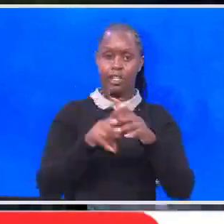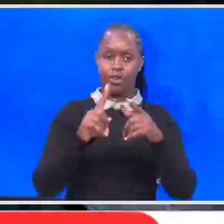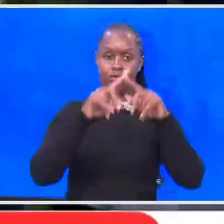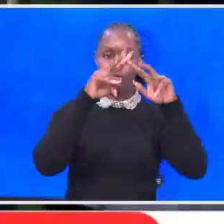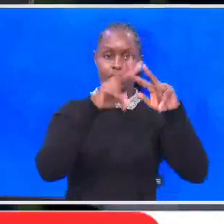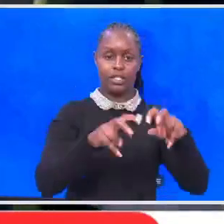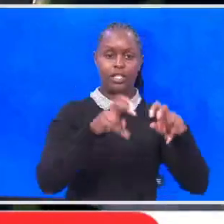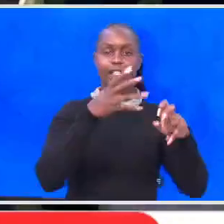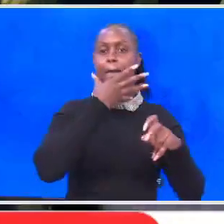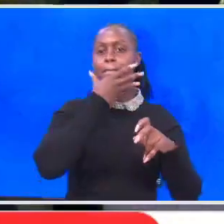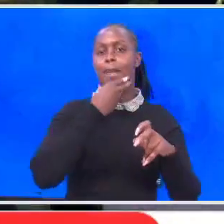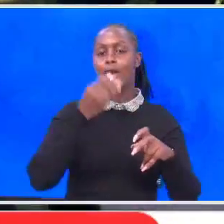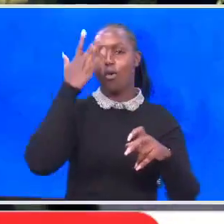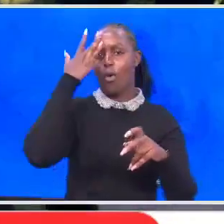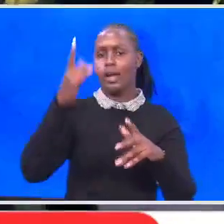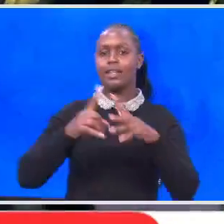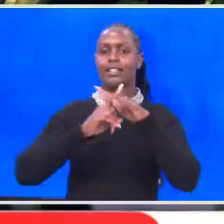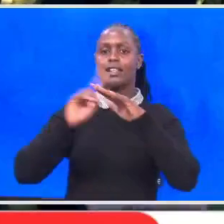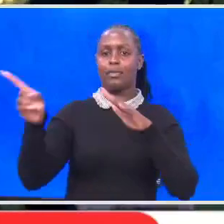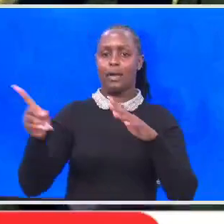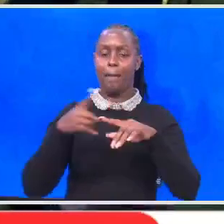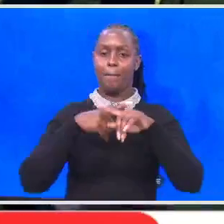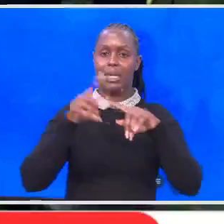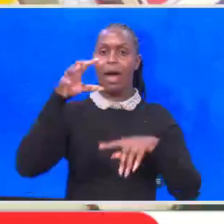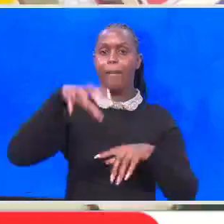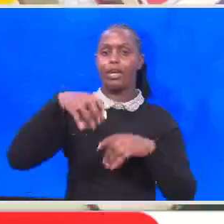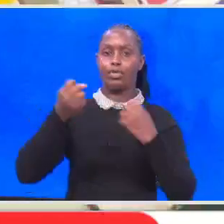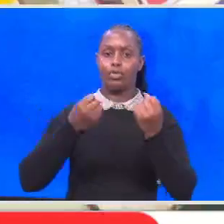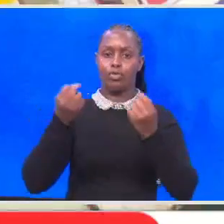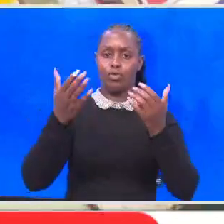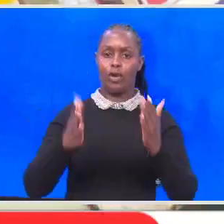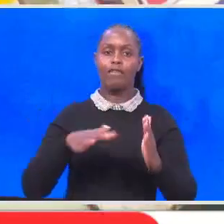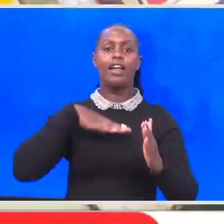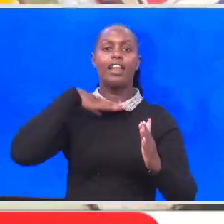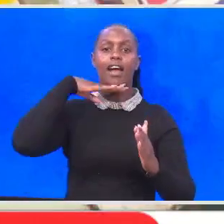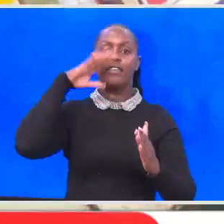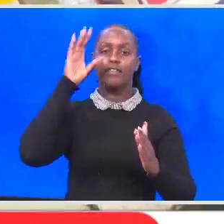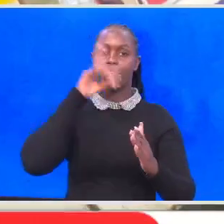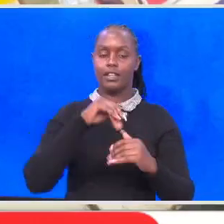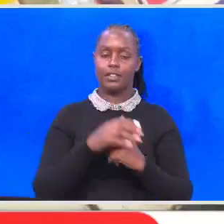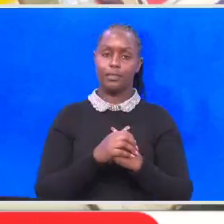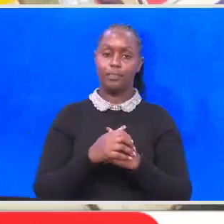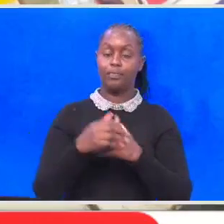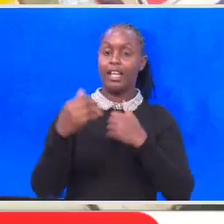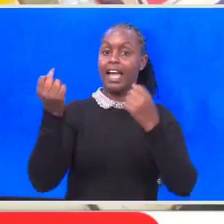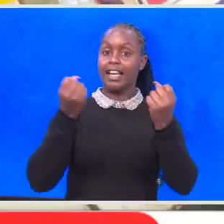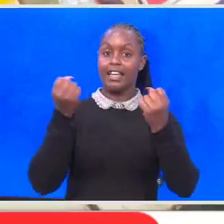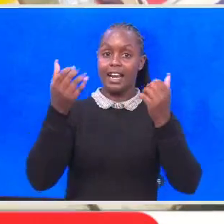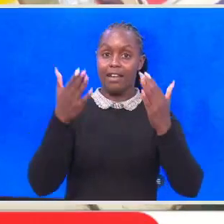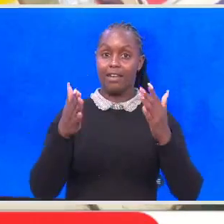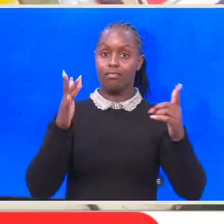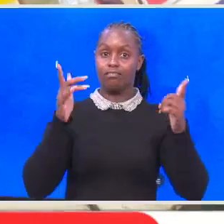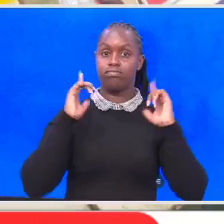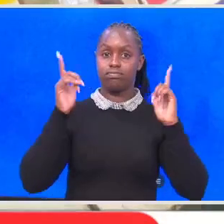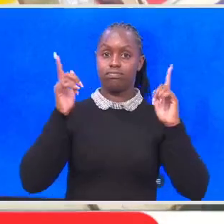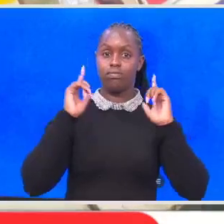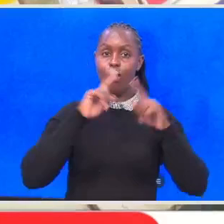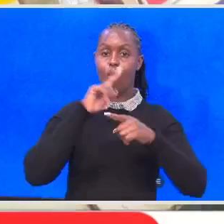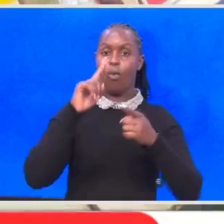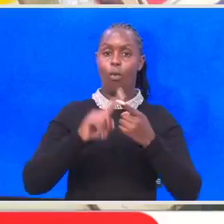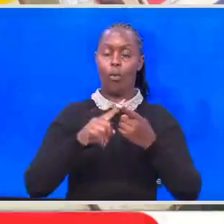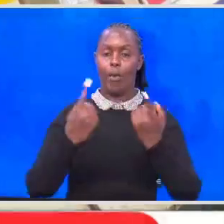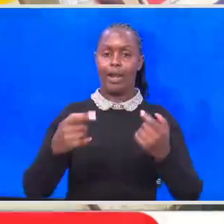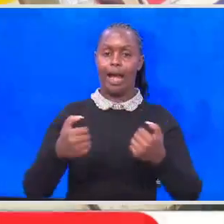him, while the matatu driver was among those who died. Driver wa lori wakati ajali ilifanyika aliweza kutoweka mpaka